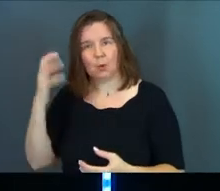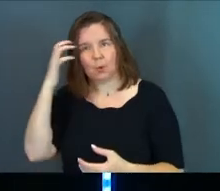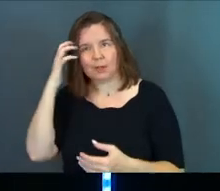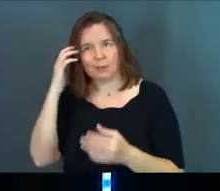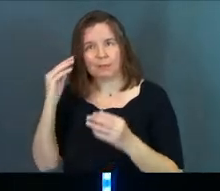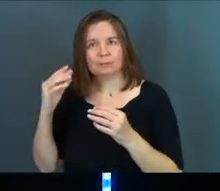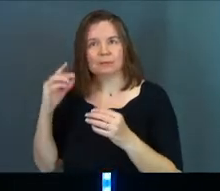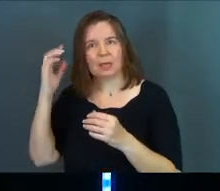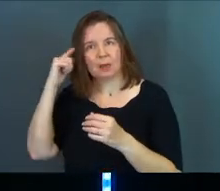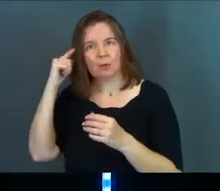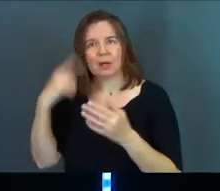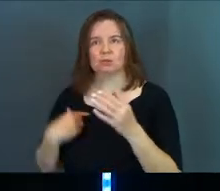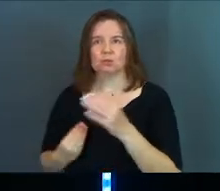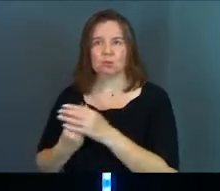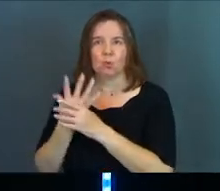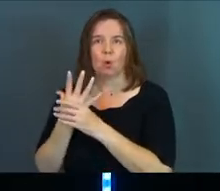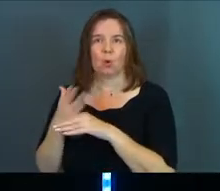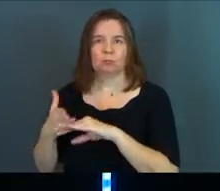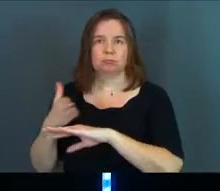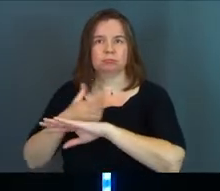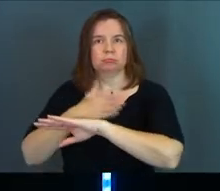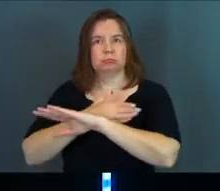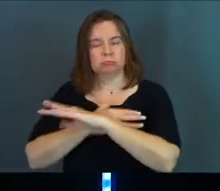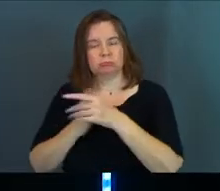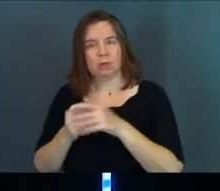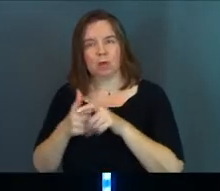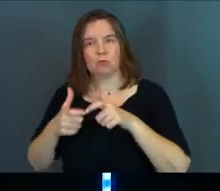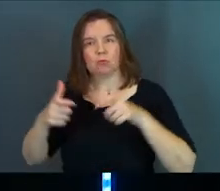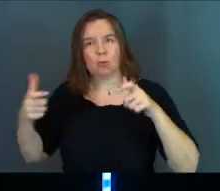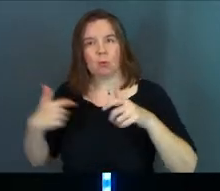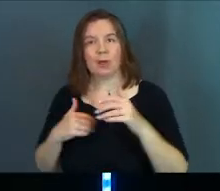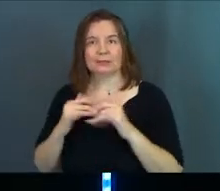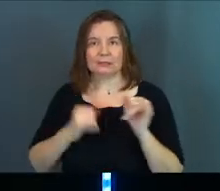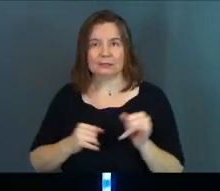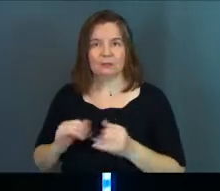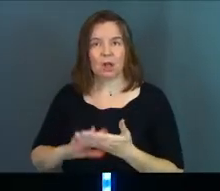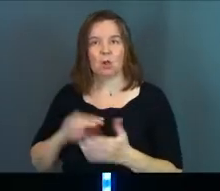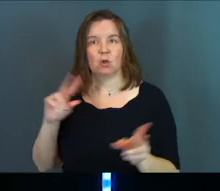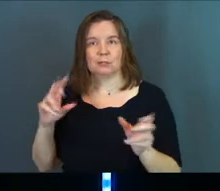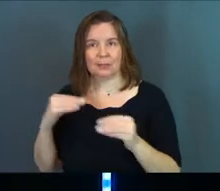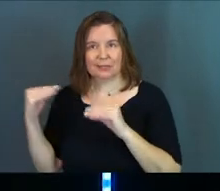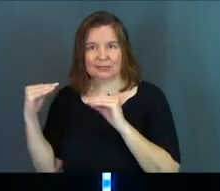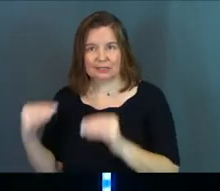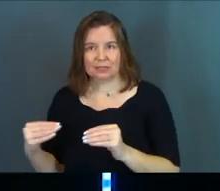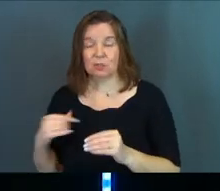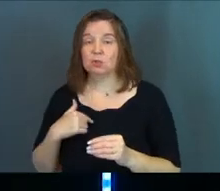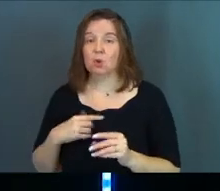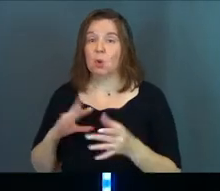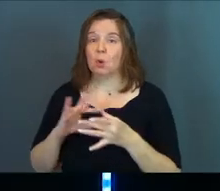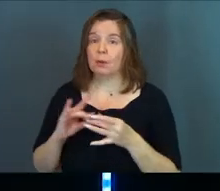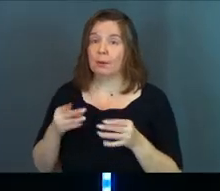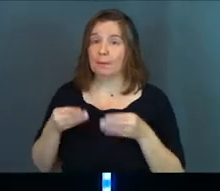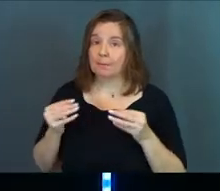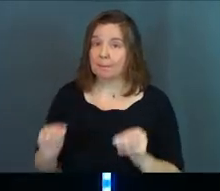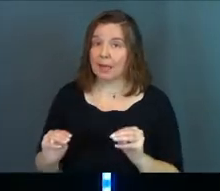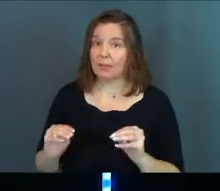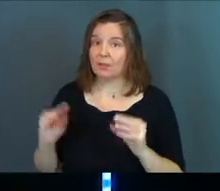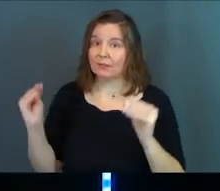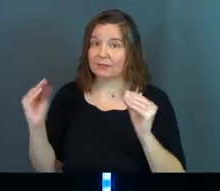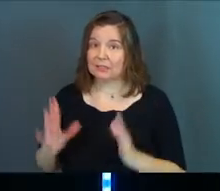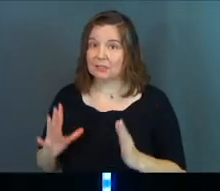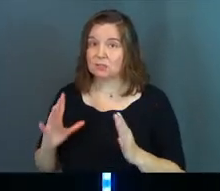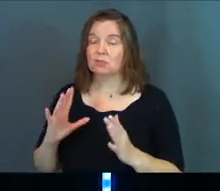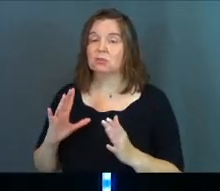to grow and to get more, right? They want to see them grow as an individual and learn the subject that they're teaching. So the method of the